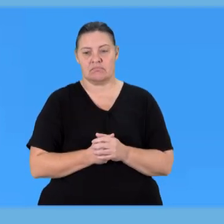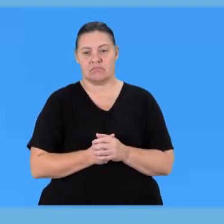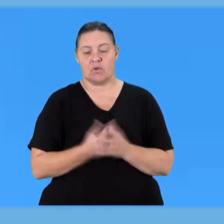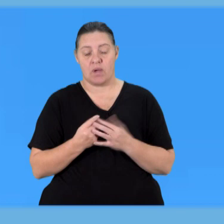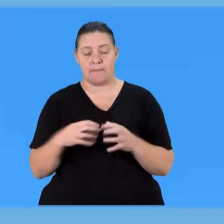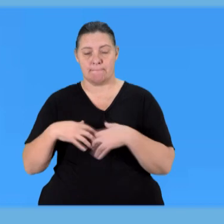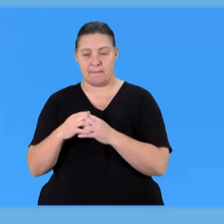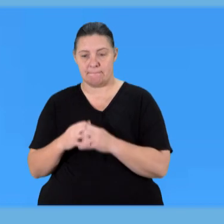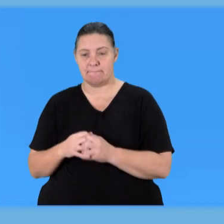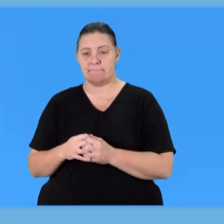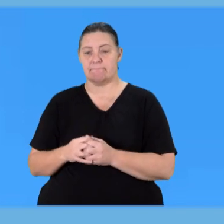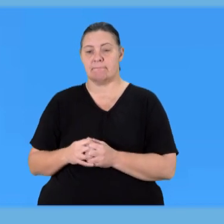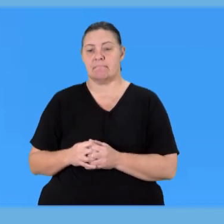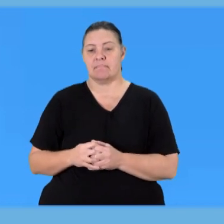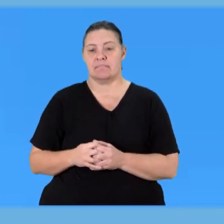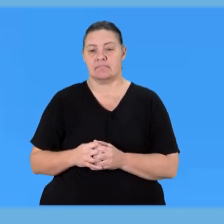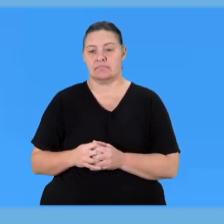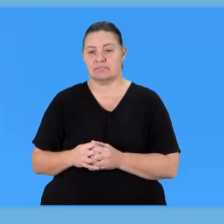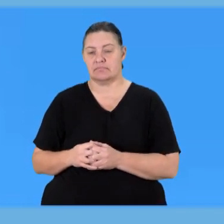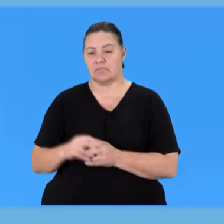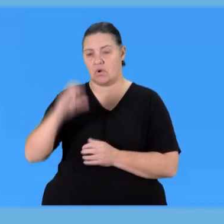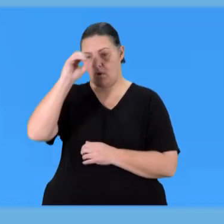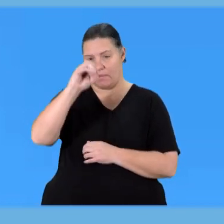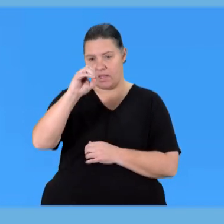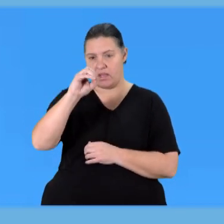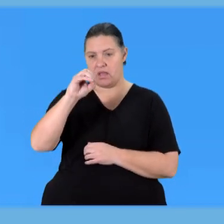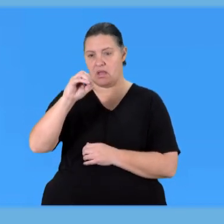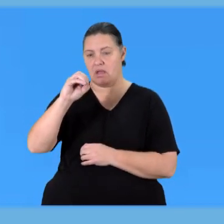when they react, they are going to give me a copper